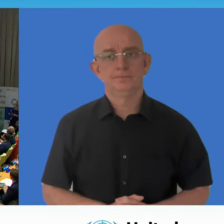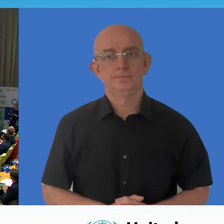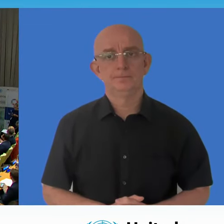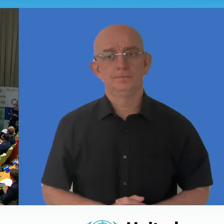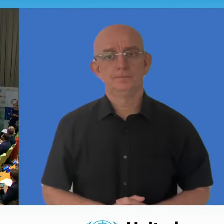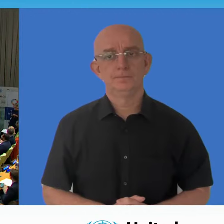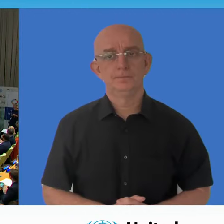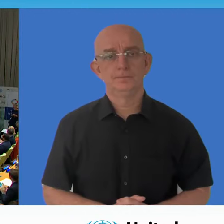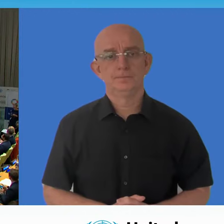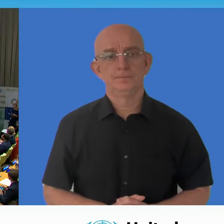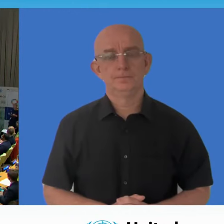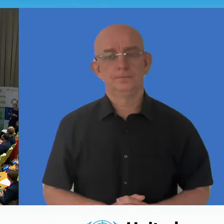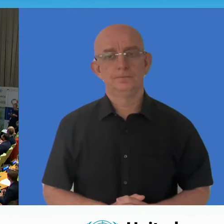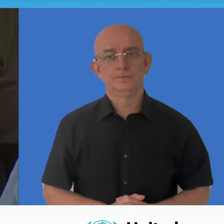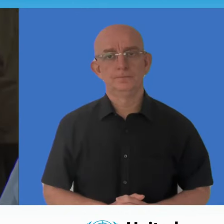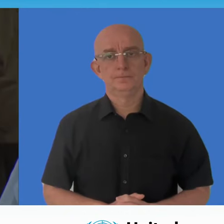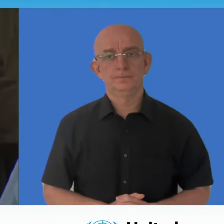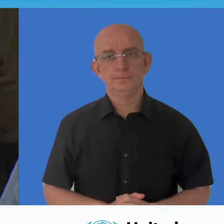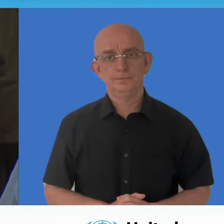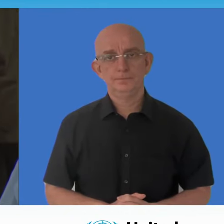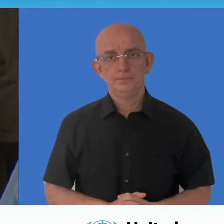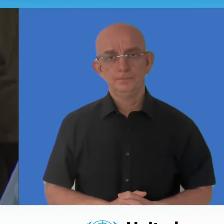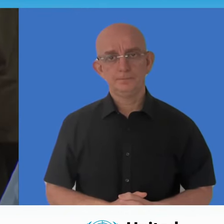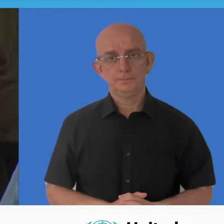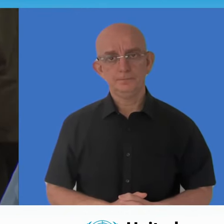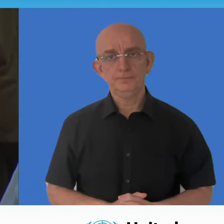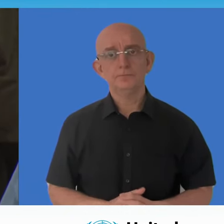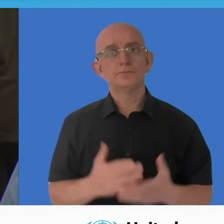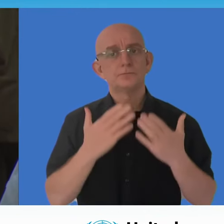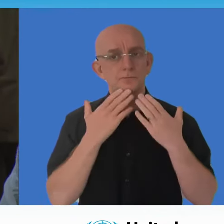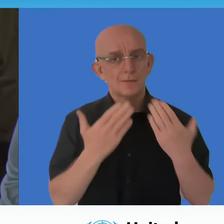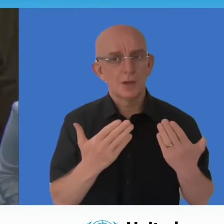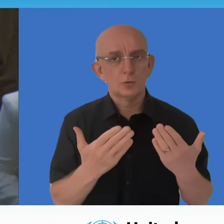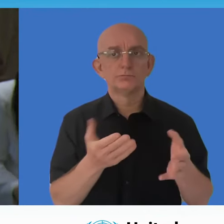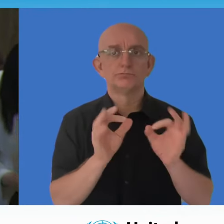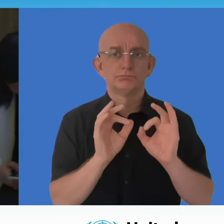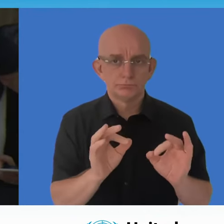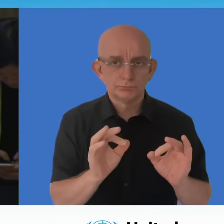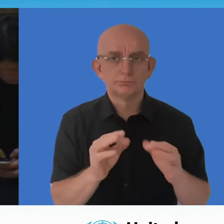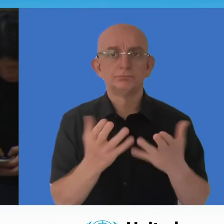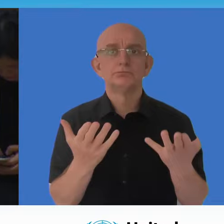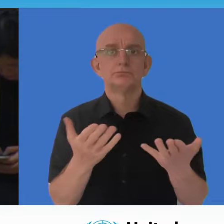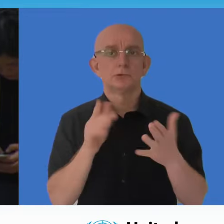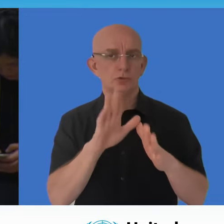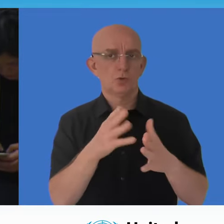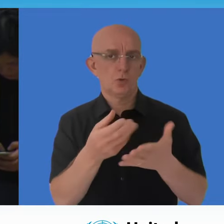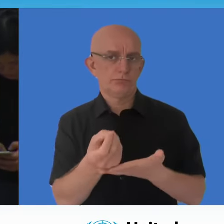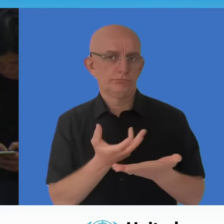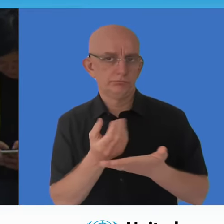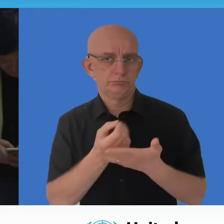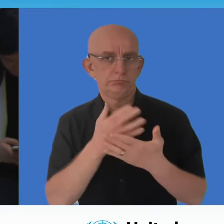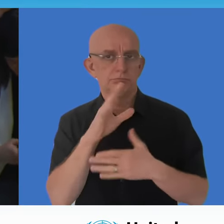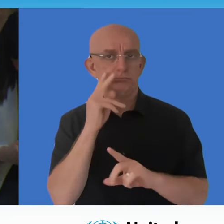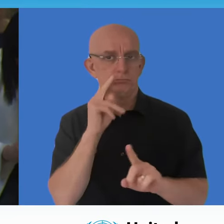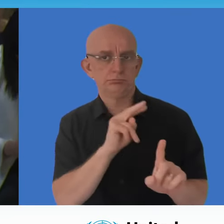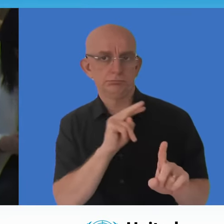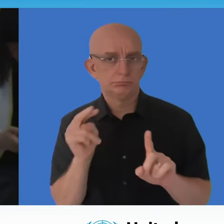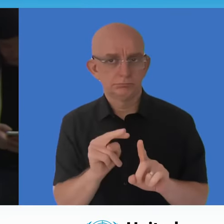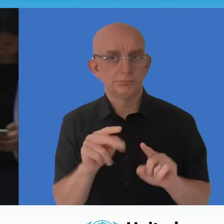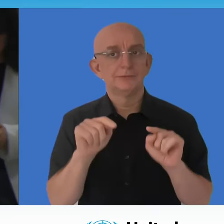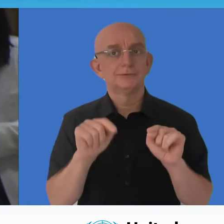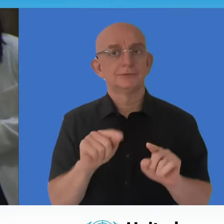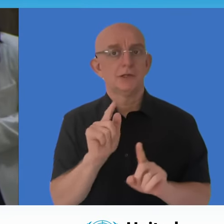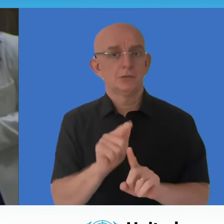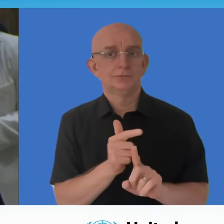Thank you so much, Bo, for sharing your insights. Now, let's invite His Excellency Lok Bahadur